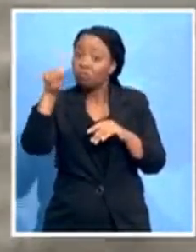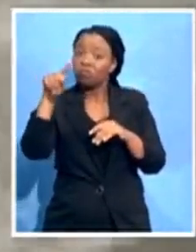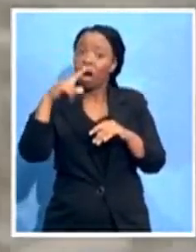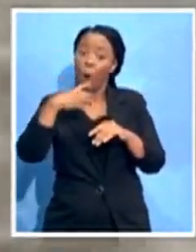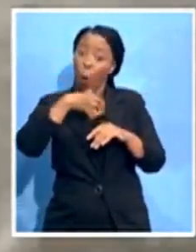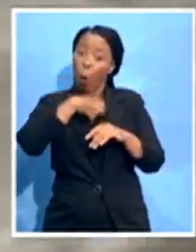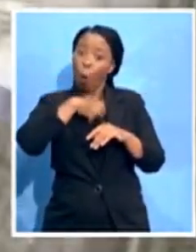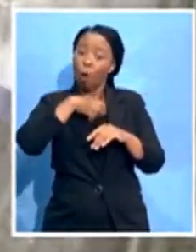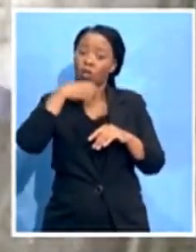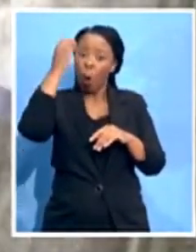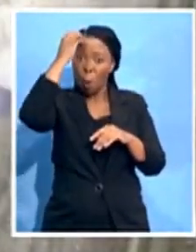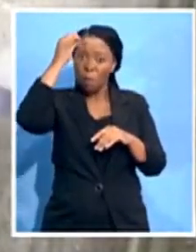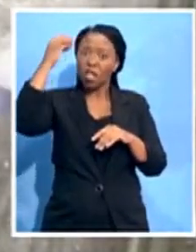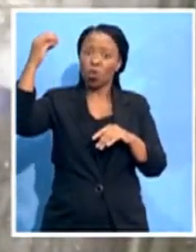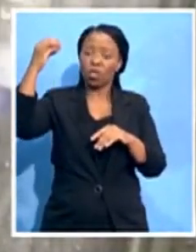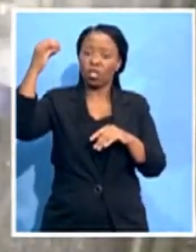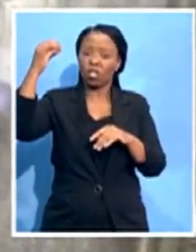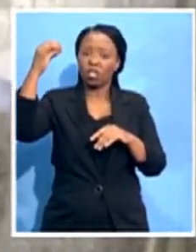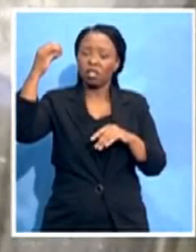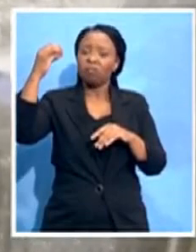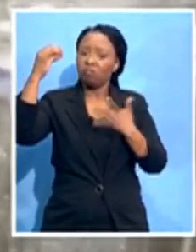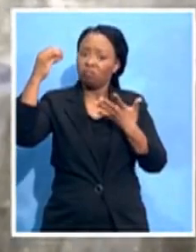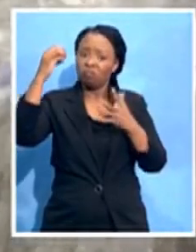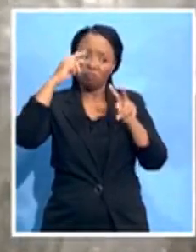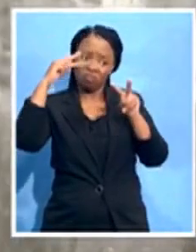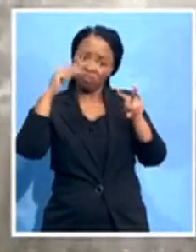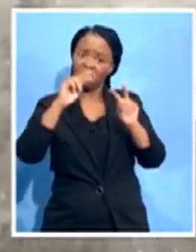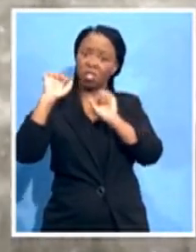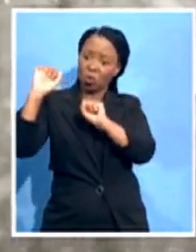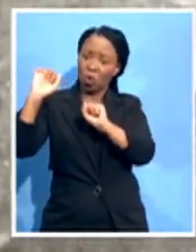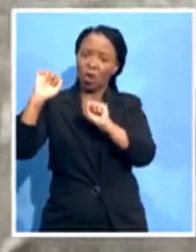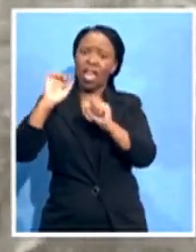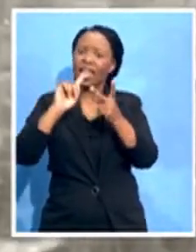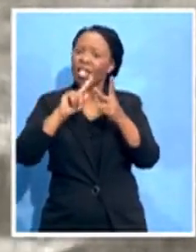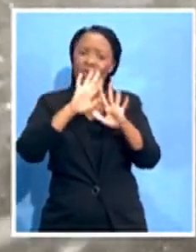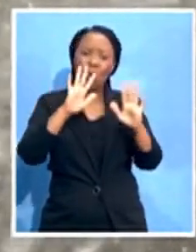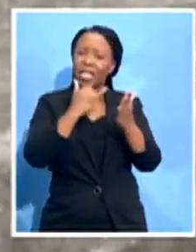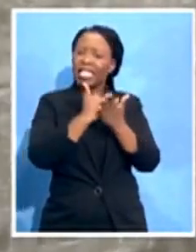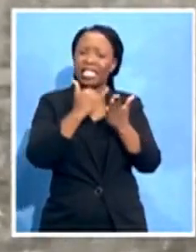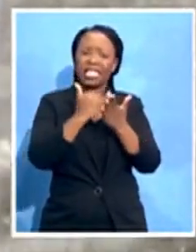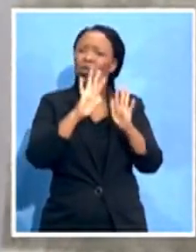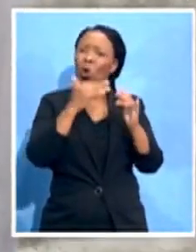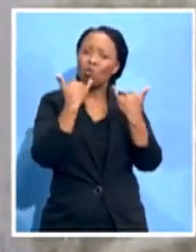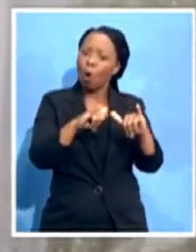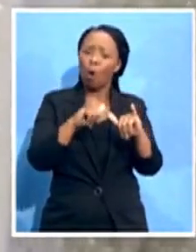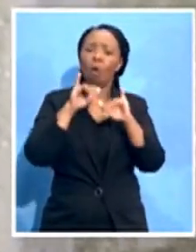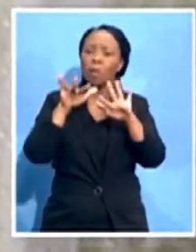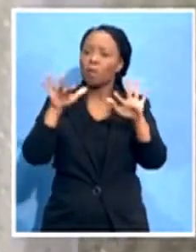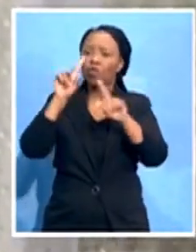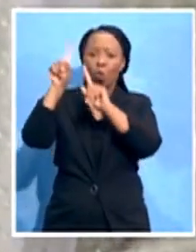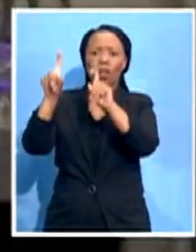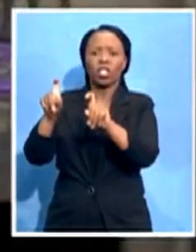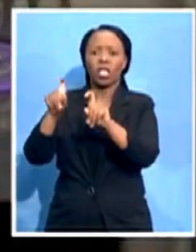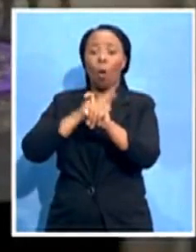a sin for people to question, because only when you question, you will have better information. But